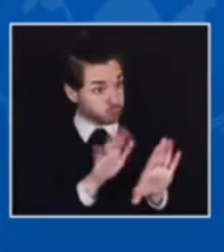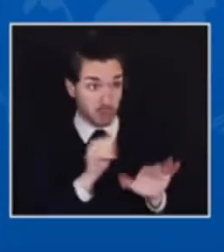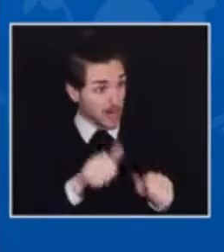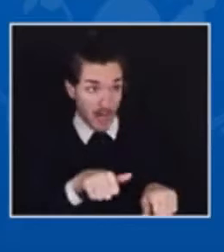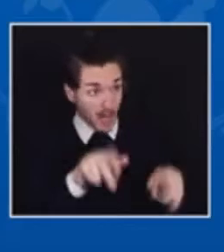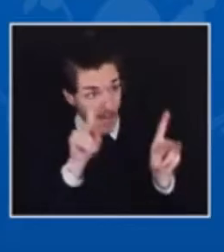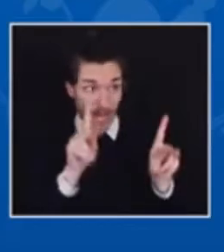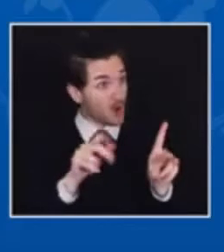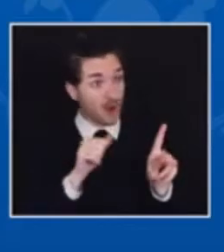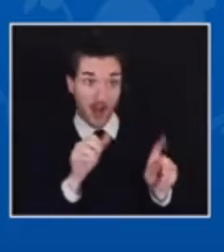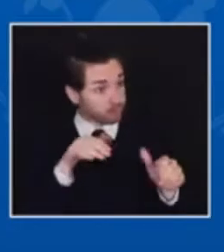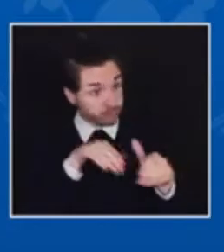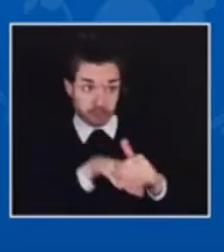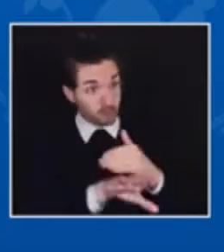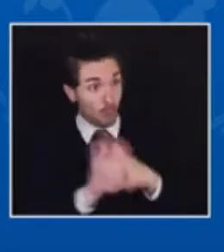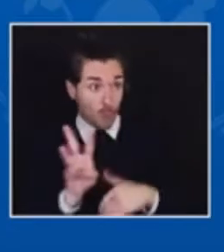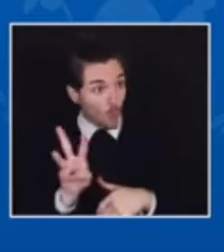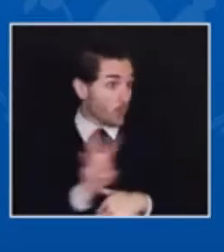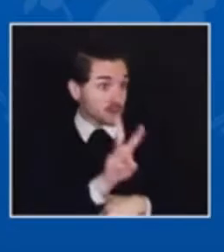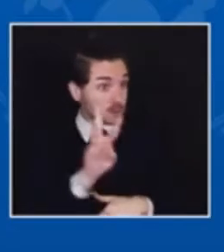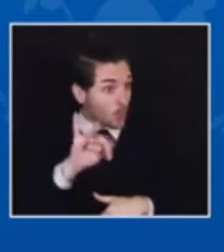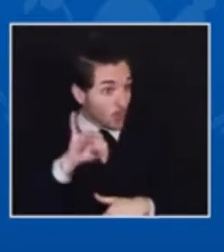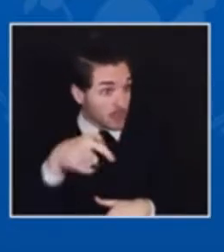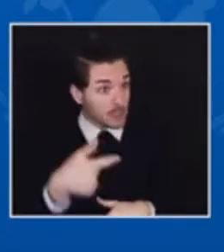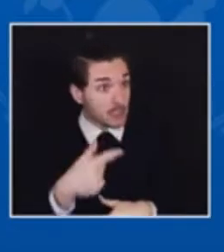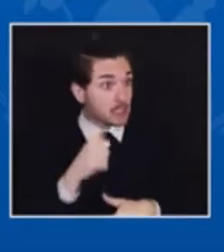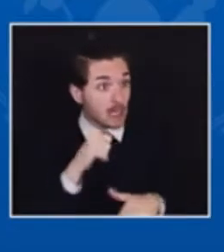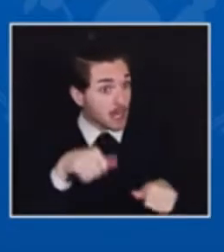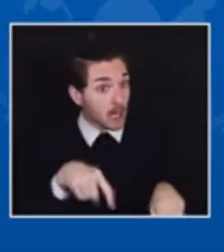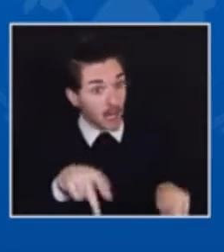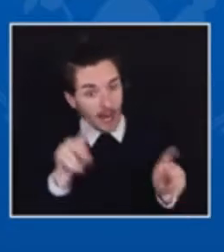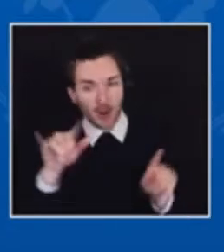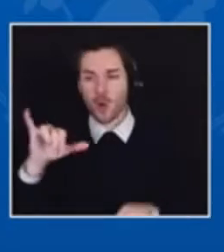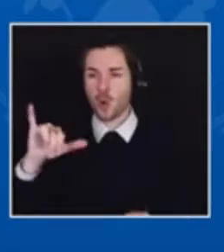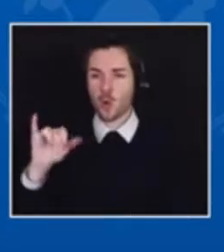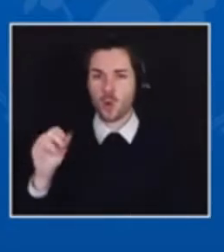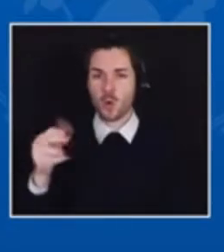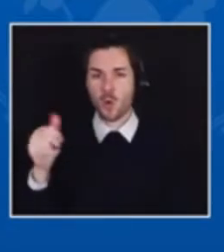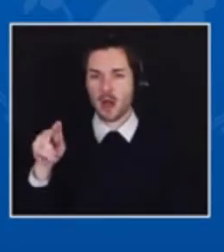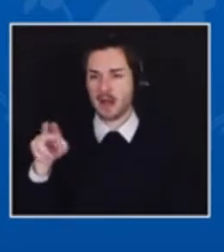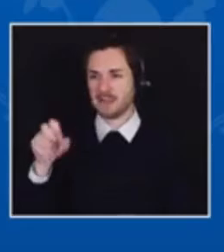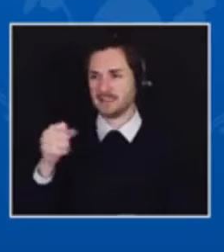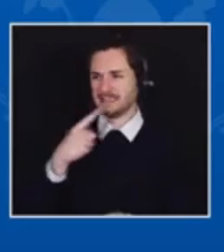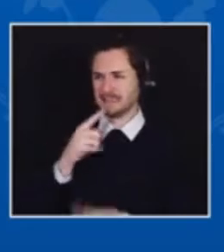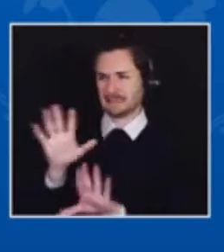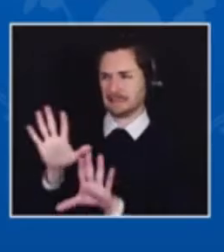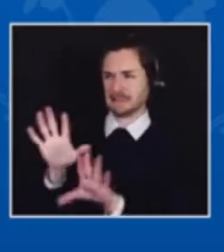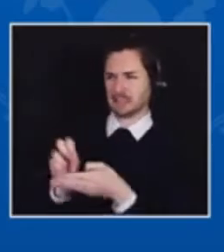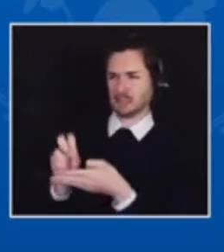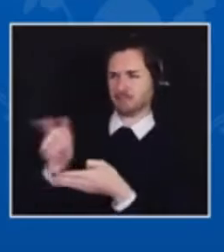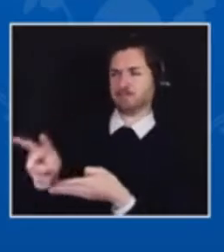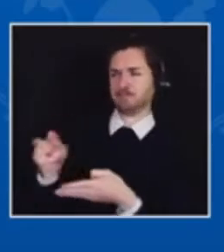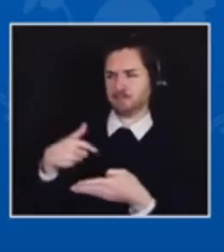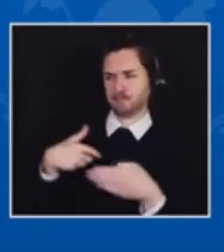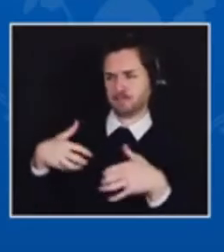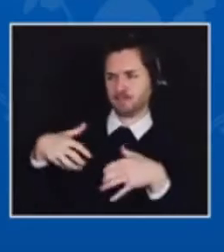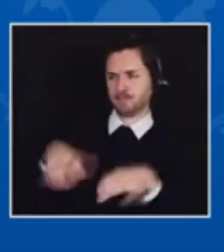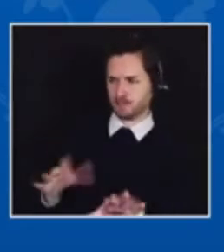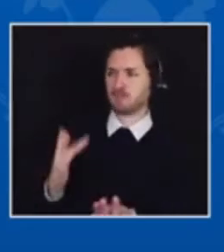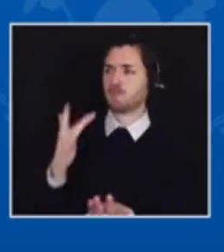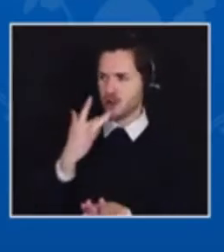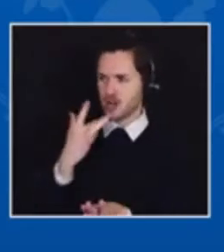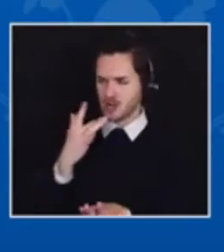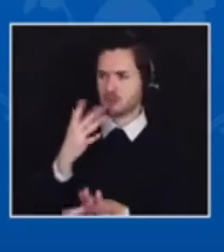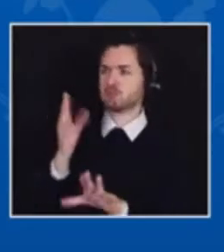we don't have anything to share on that at this moment but I think you can uh rest assure that we will follow the science and we'll put procedures in place to keep our team